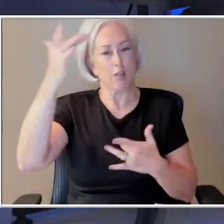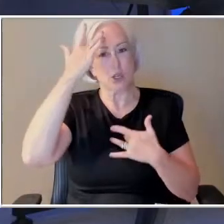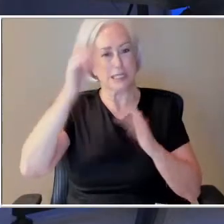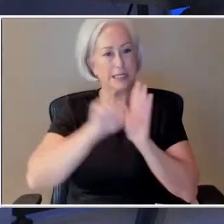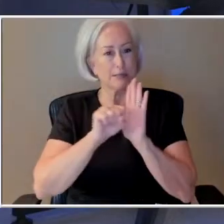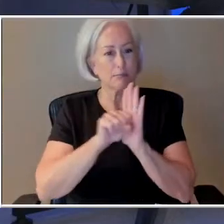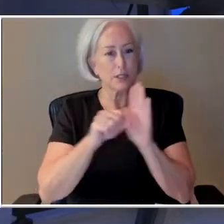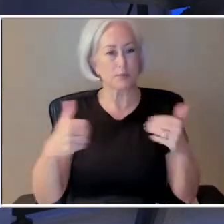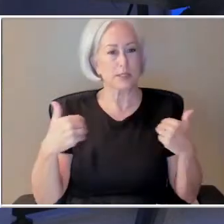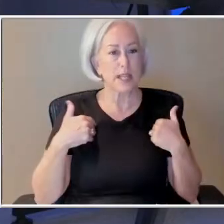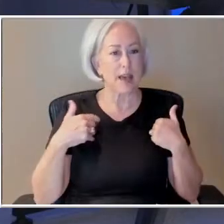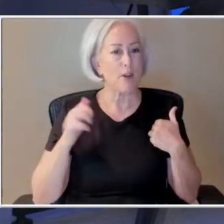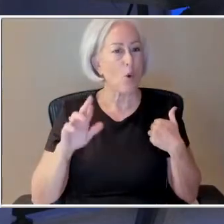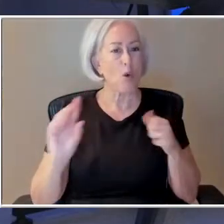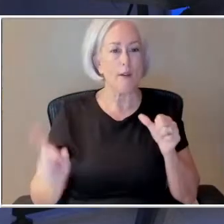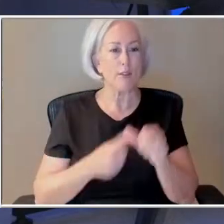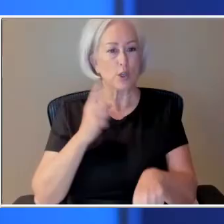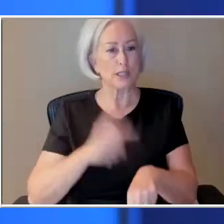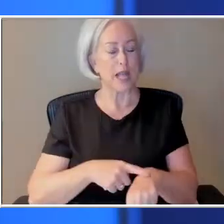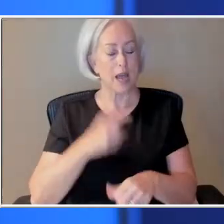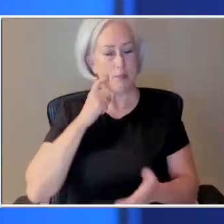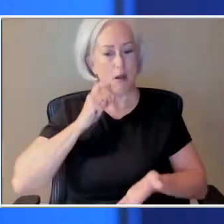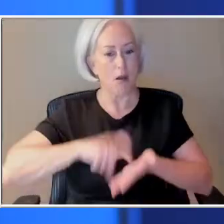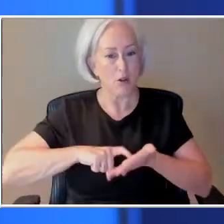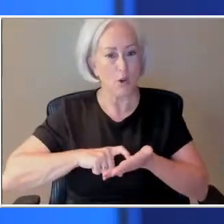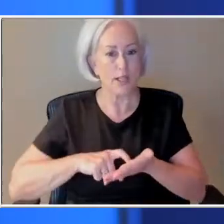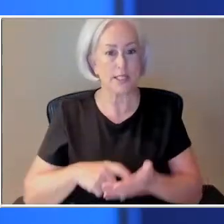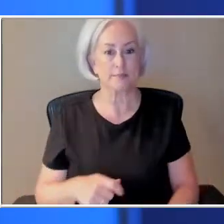that the first sign something was wrong? I didn't have